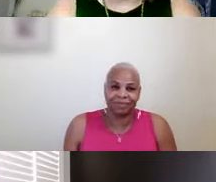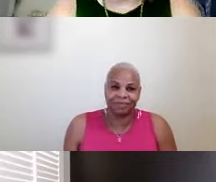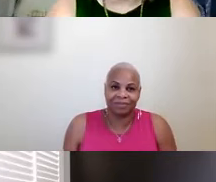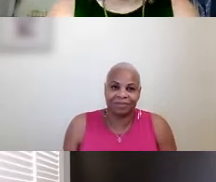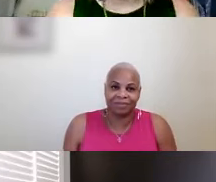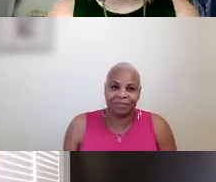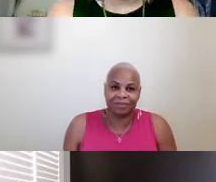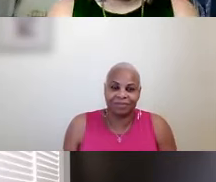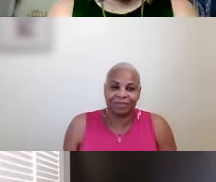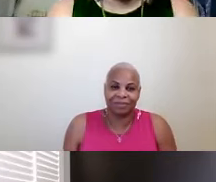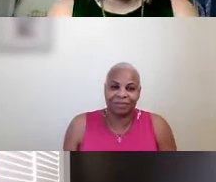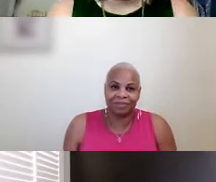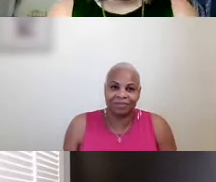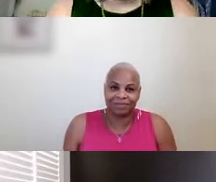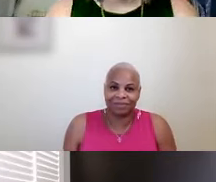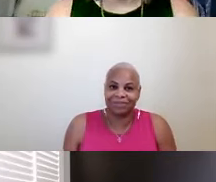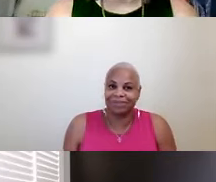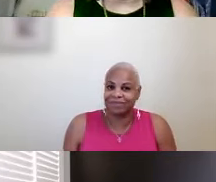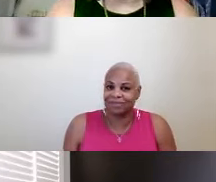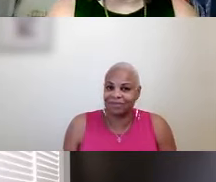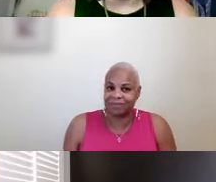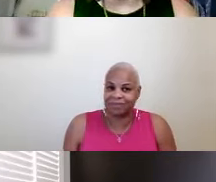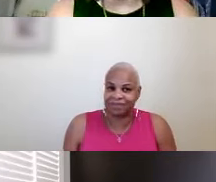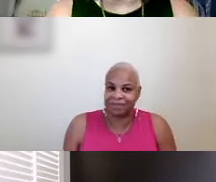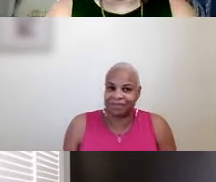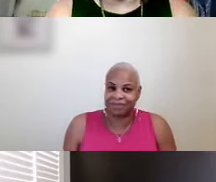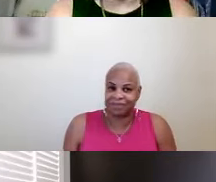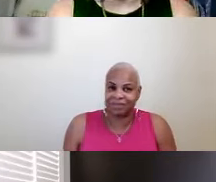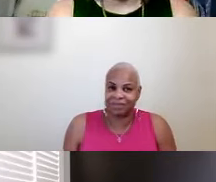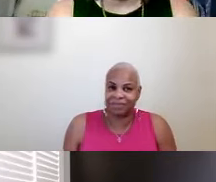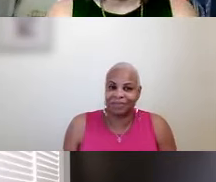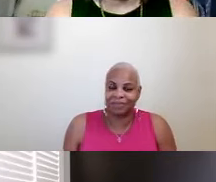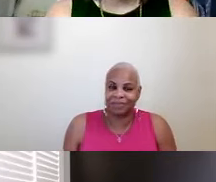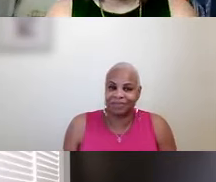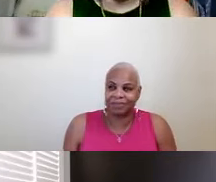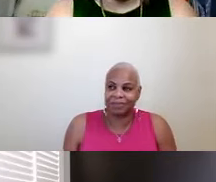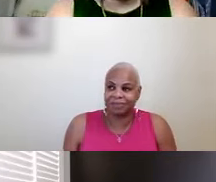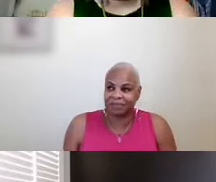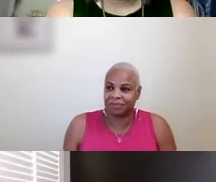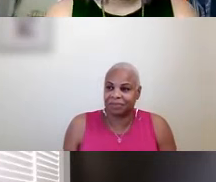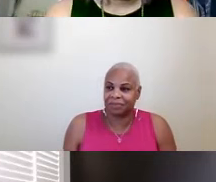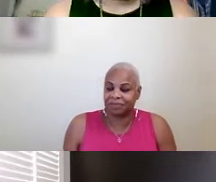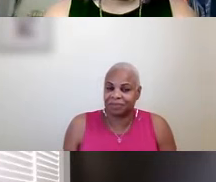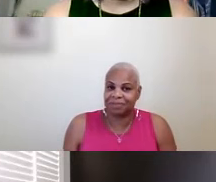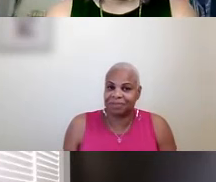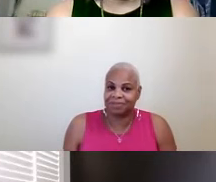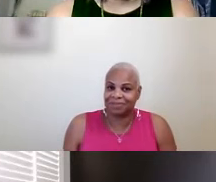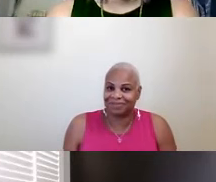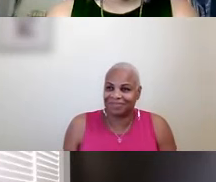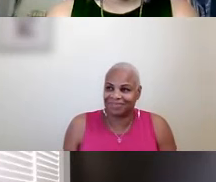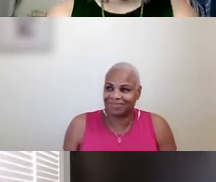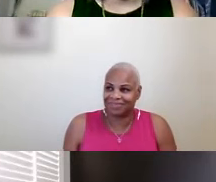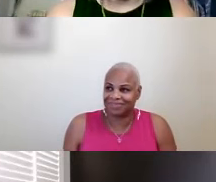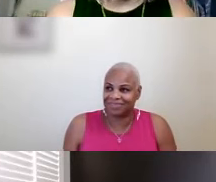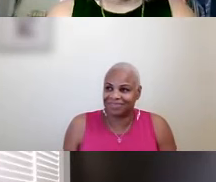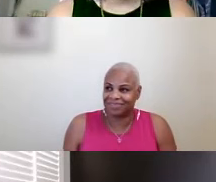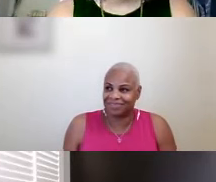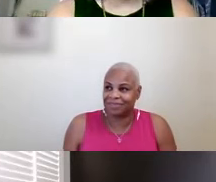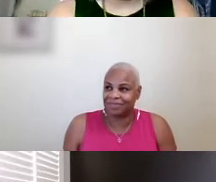to our participants for today, but just ways to get more information on how to be vaccinated. Next